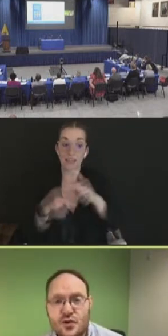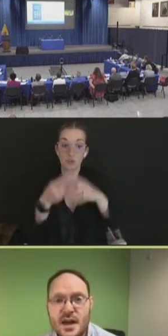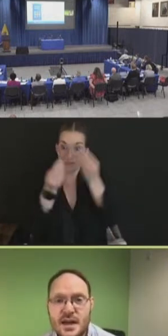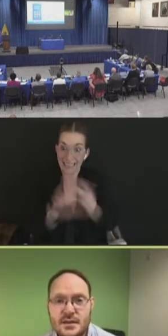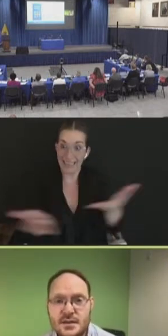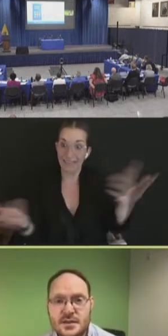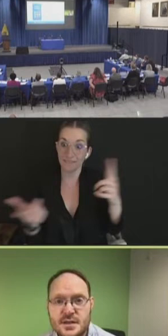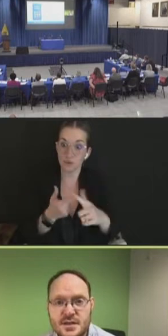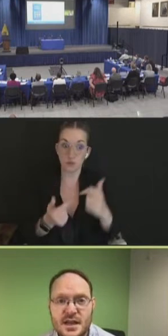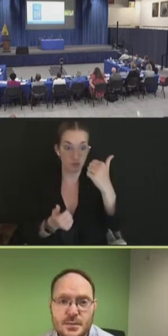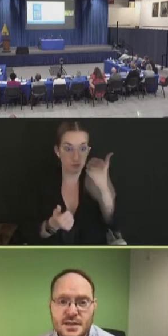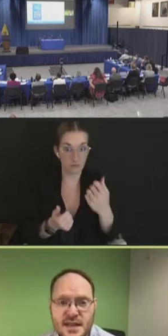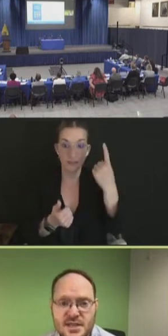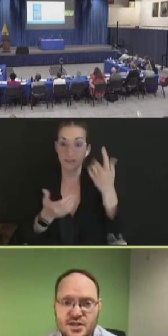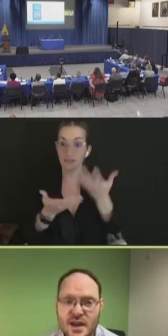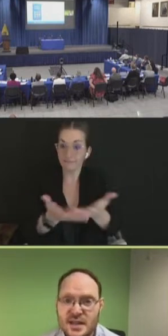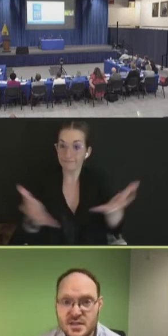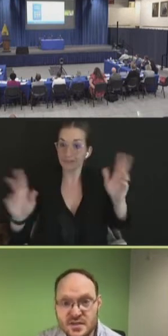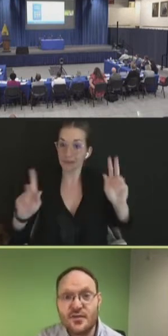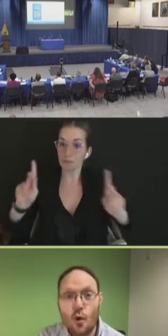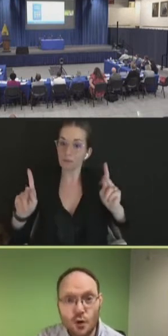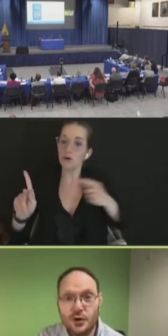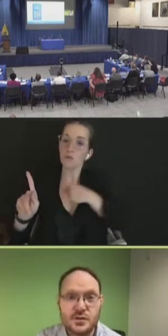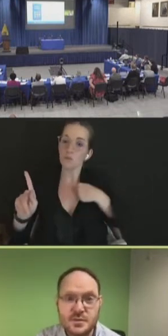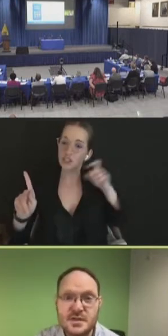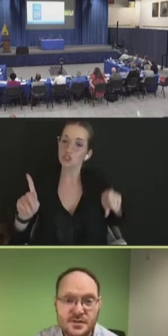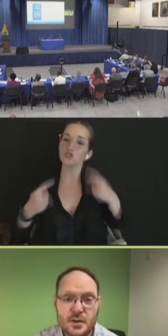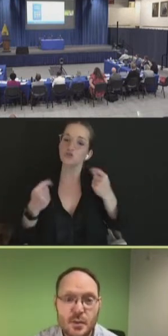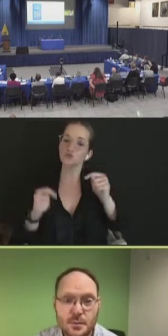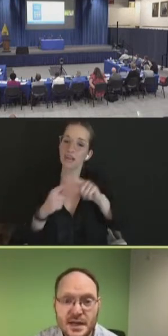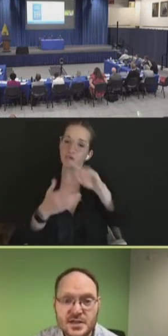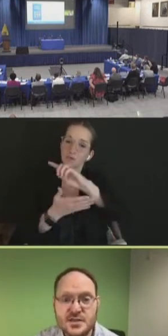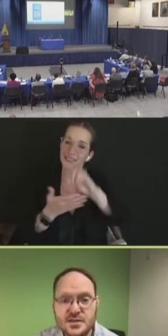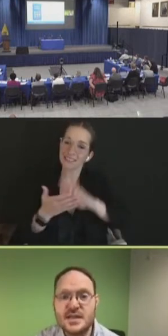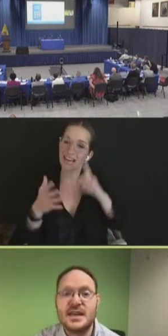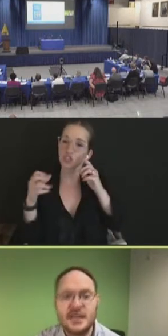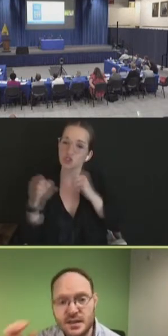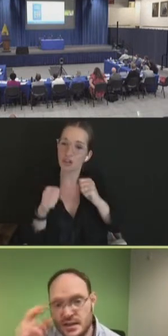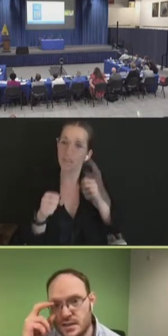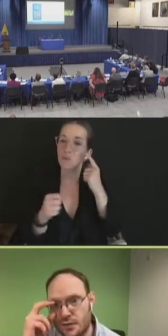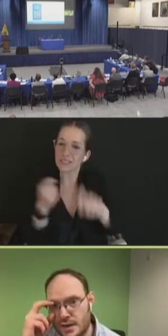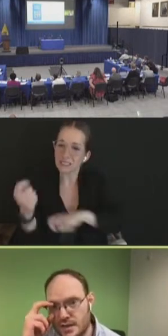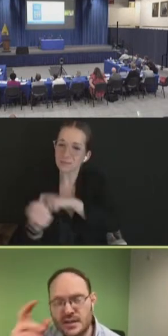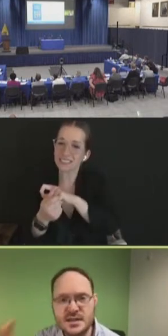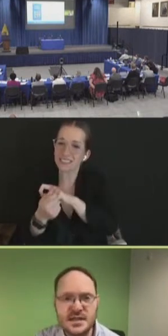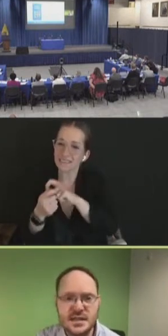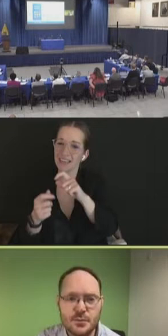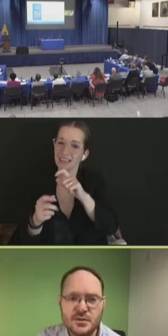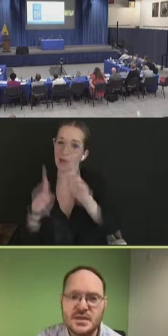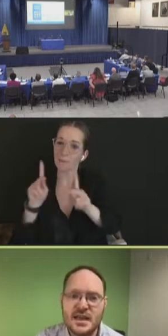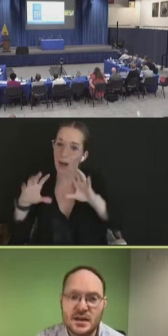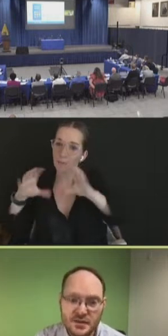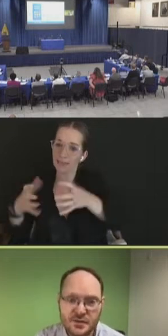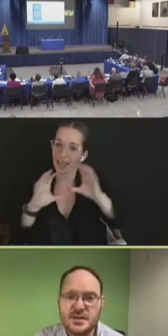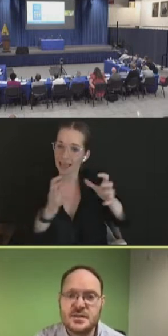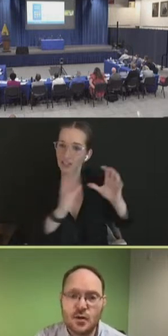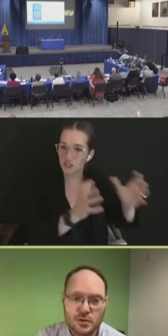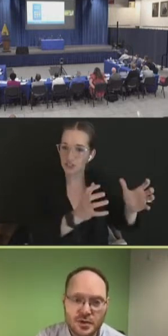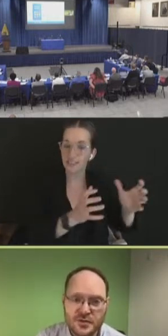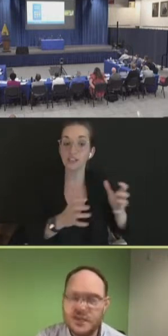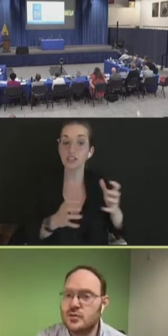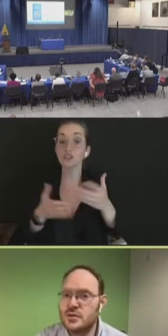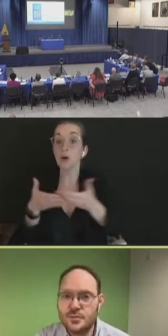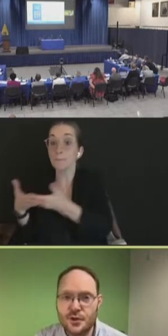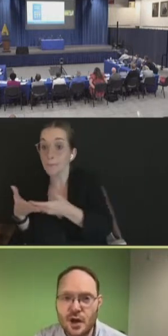should try and design immunization strategies for those specific populations. So it's taking into consideration the distinct immune state of infants,